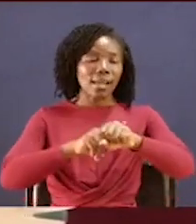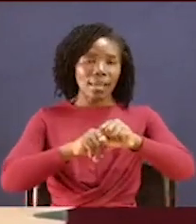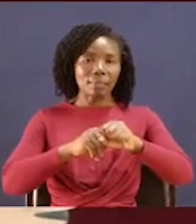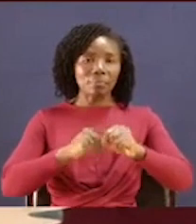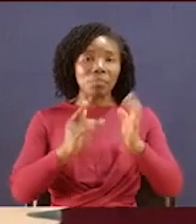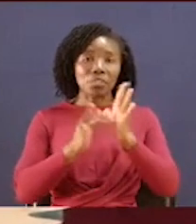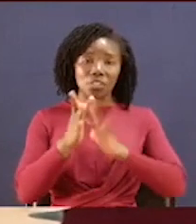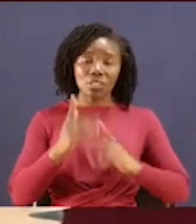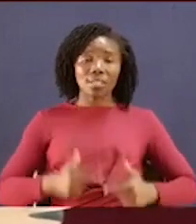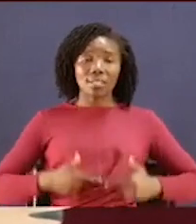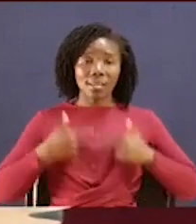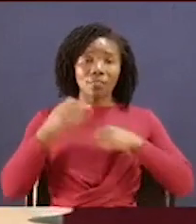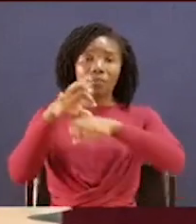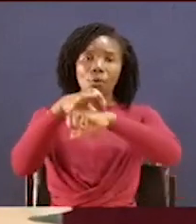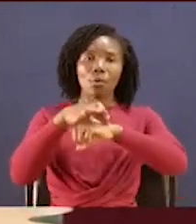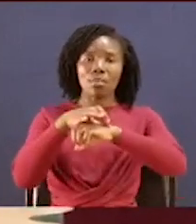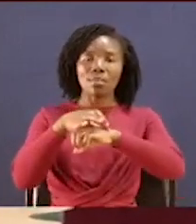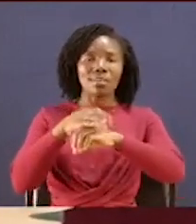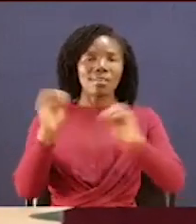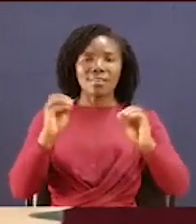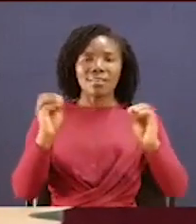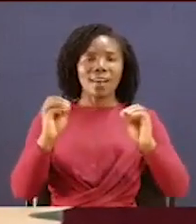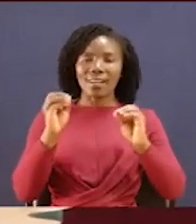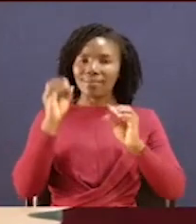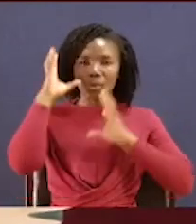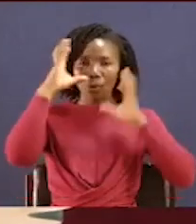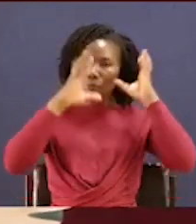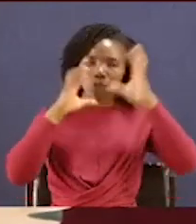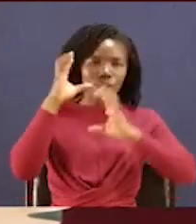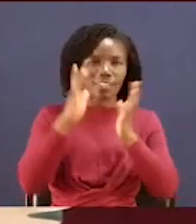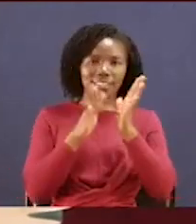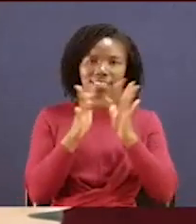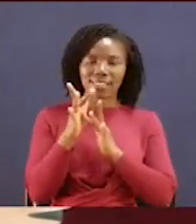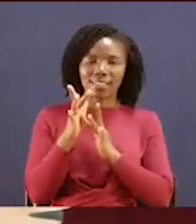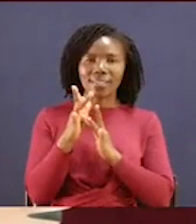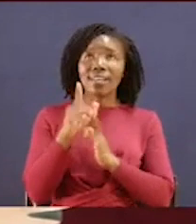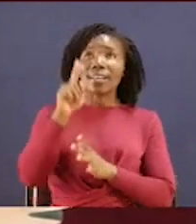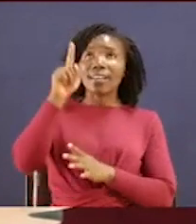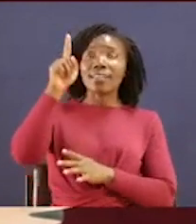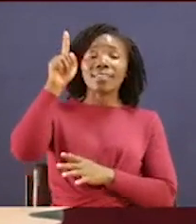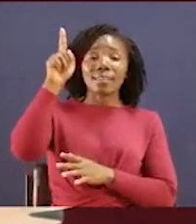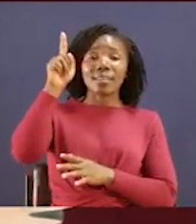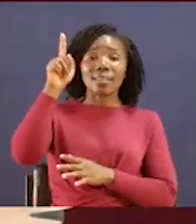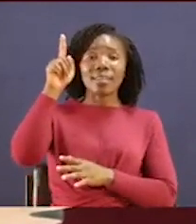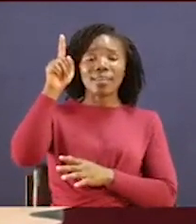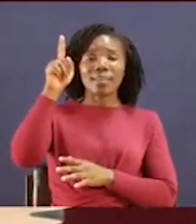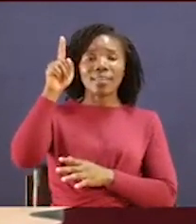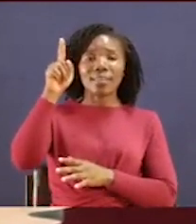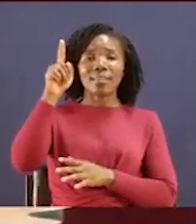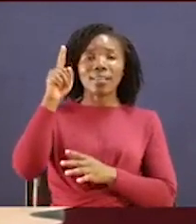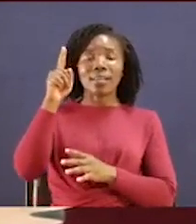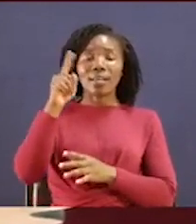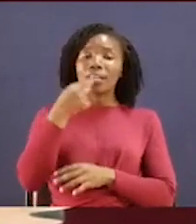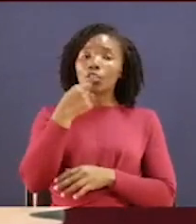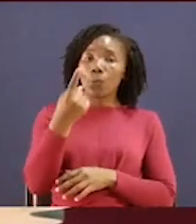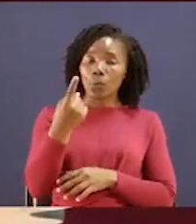and nobody will shake him there, even with Nyamachoma and chips just here. And that is why he makes this very, very succinct statement.